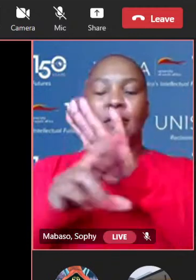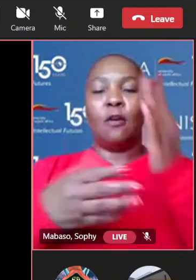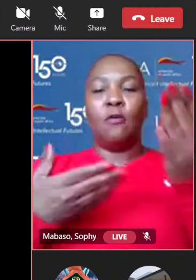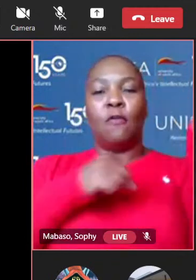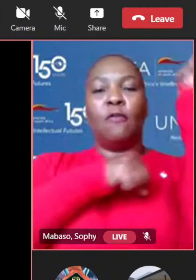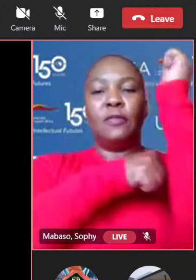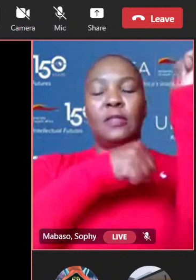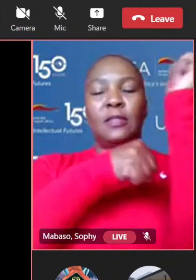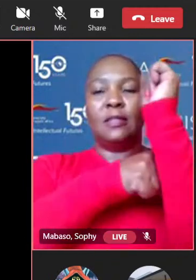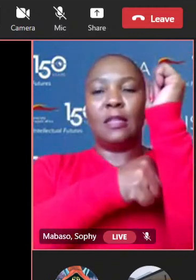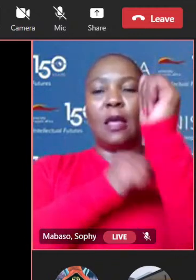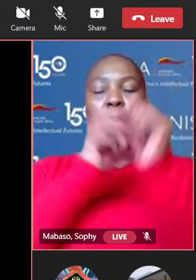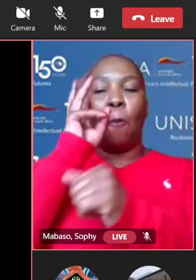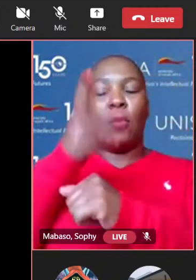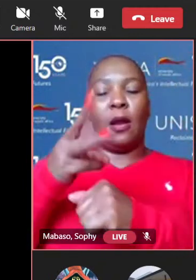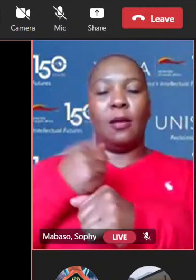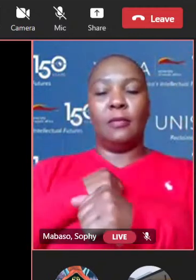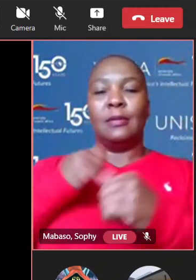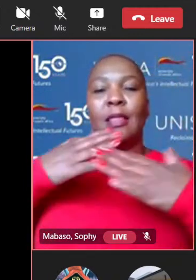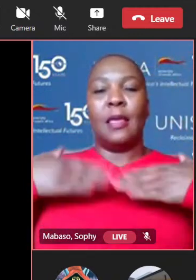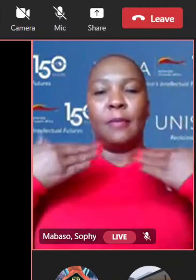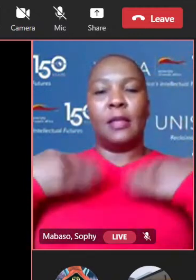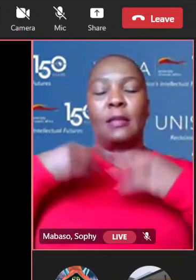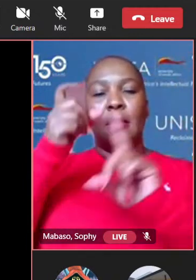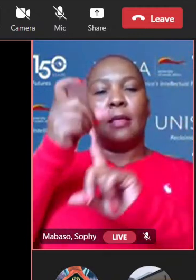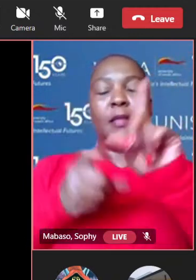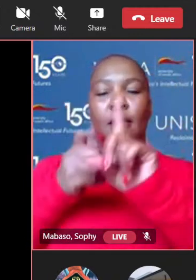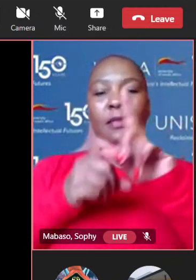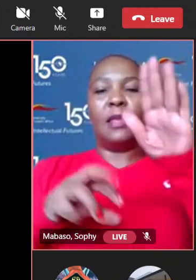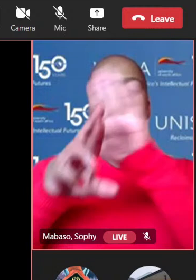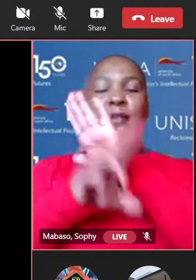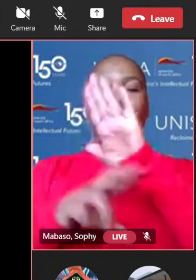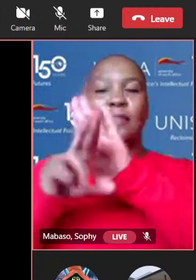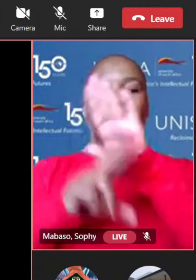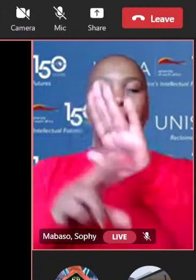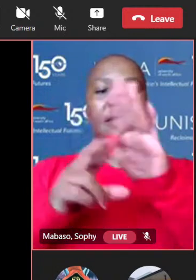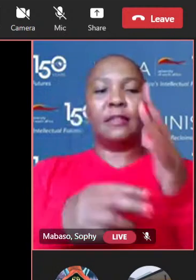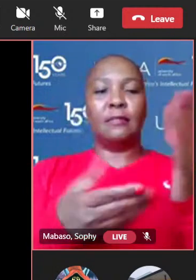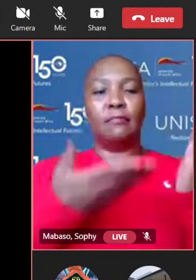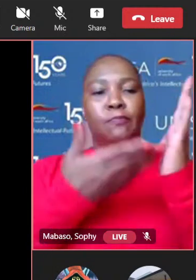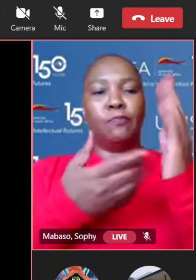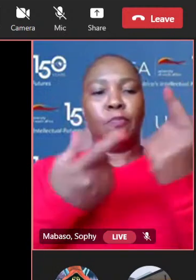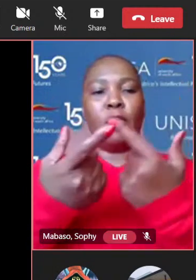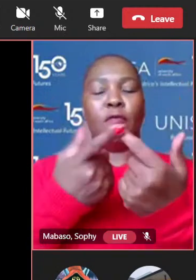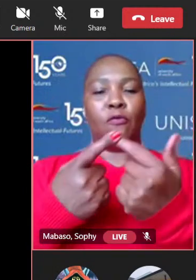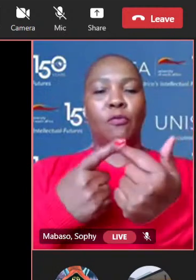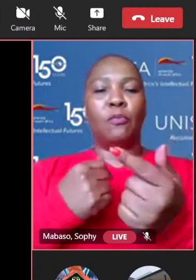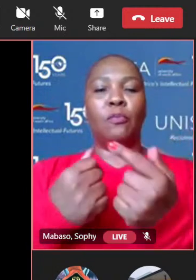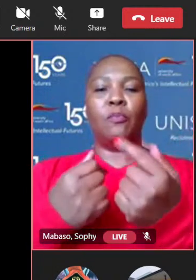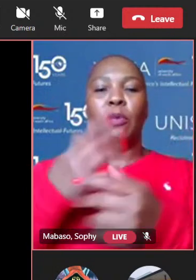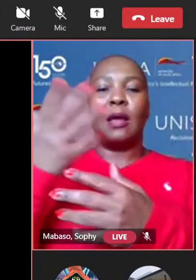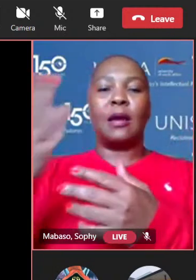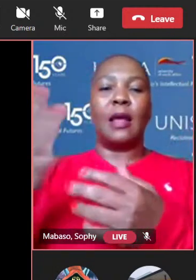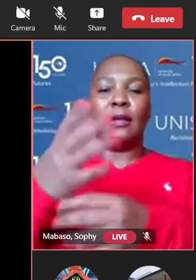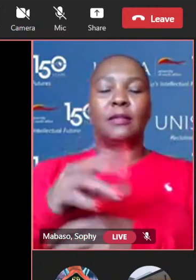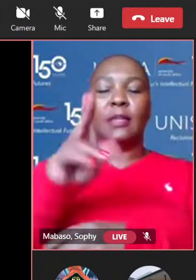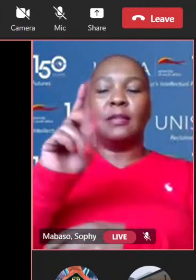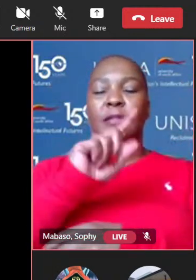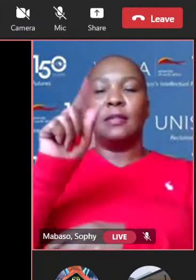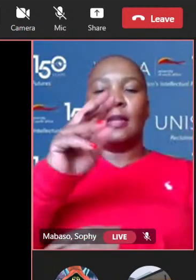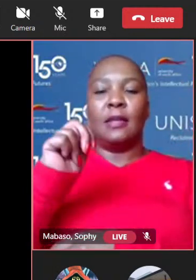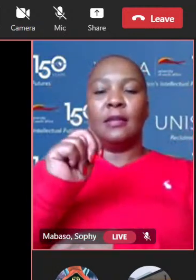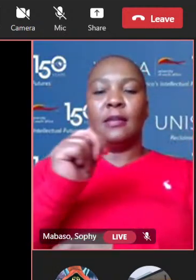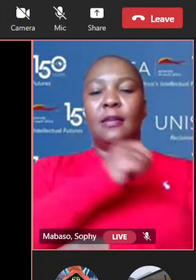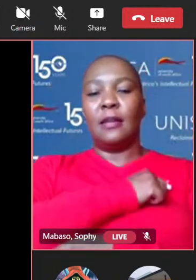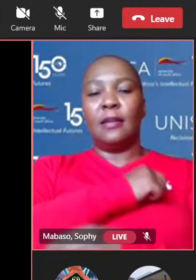the happiest person. If we look at the regional office footprint, starting on the right-hand side, KwaZulu-Natal, we've got an office